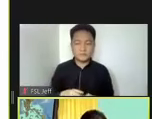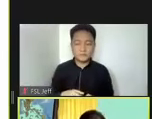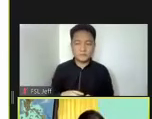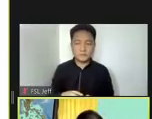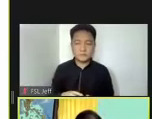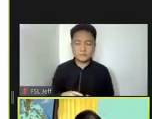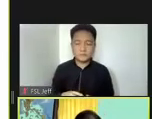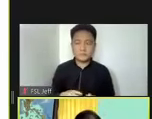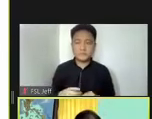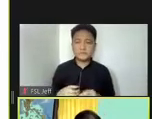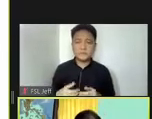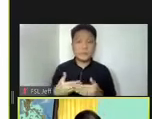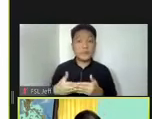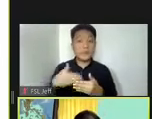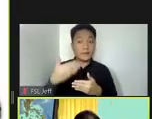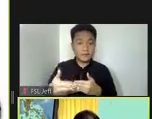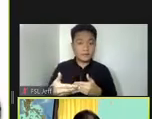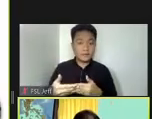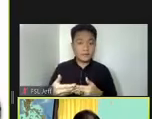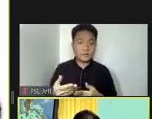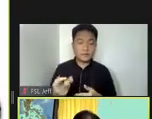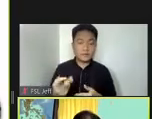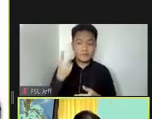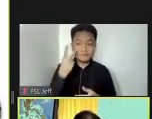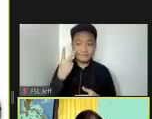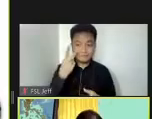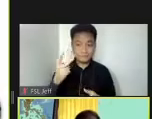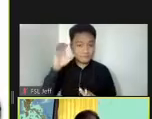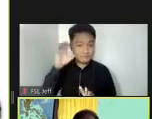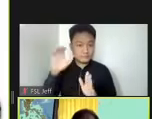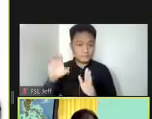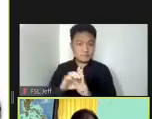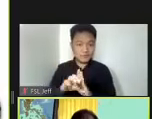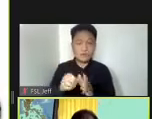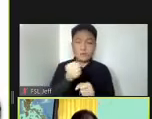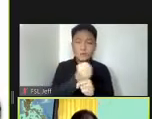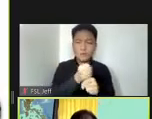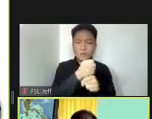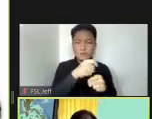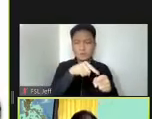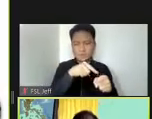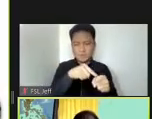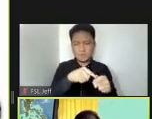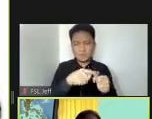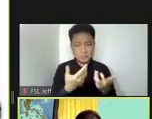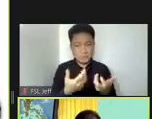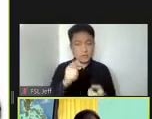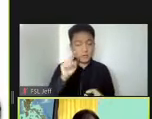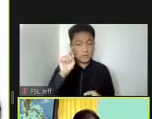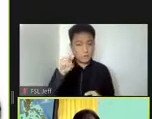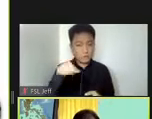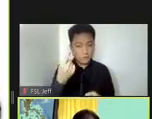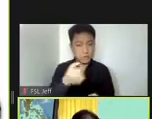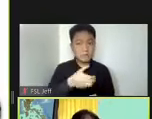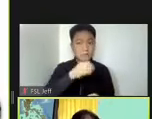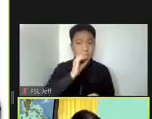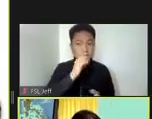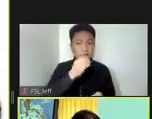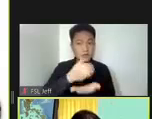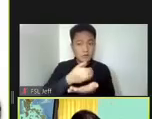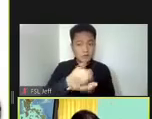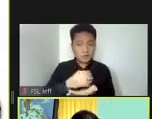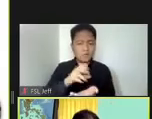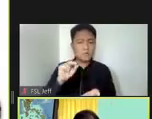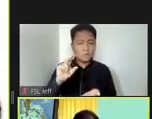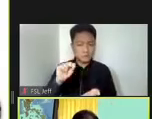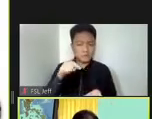doing, but we are involved from farm to the shop, to the coffee shop. Right now, we use